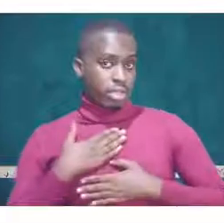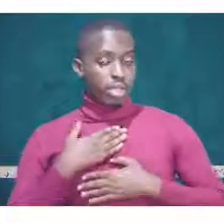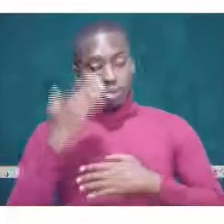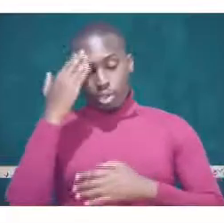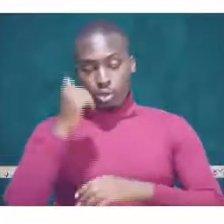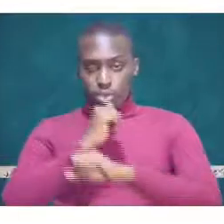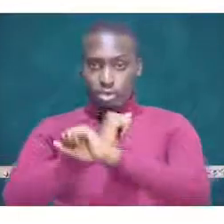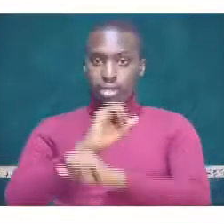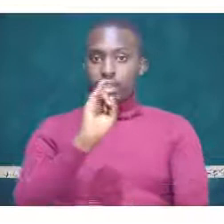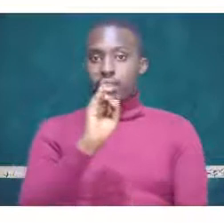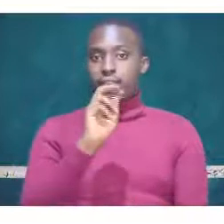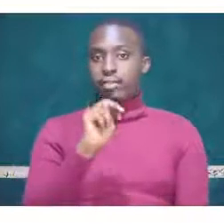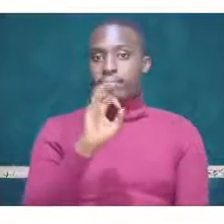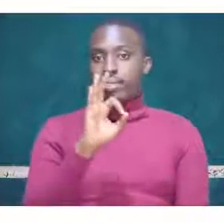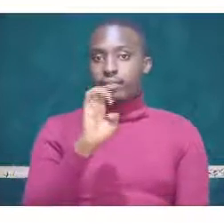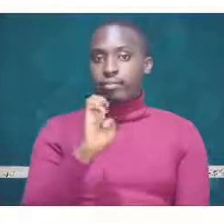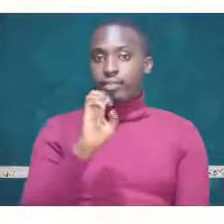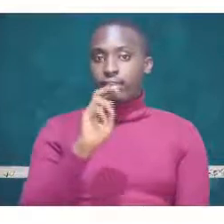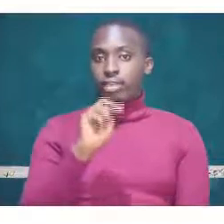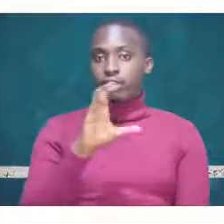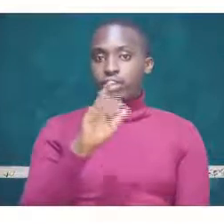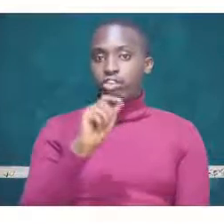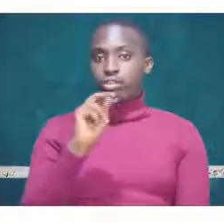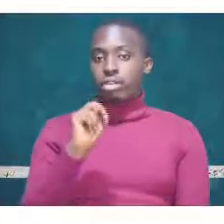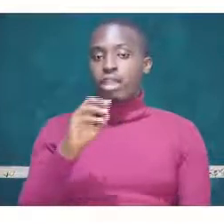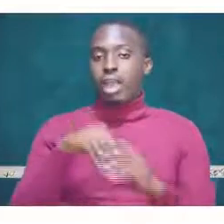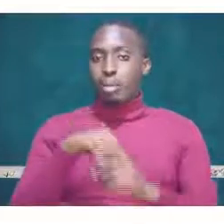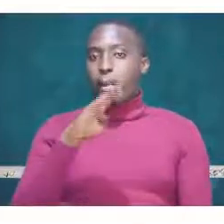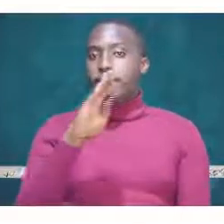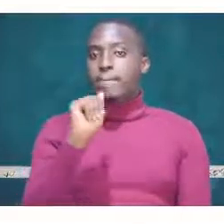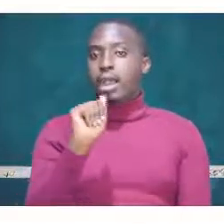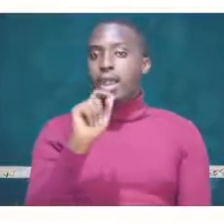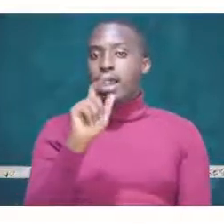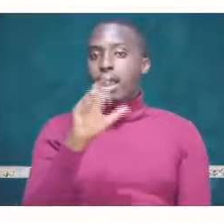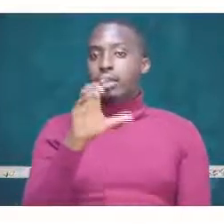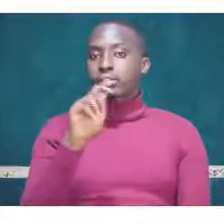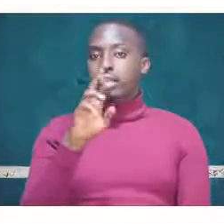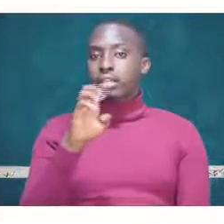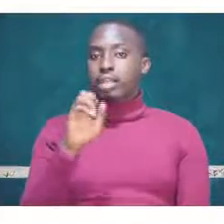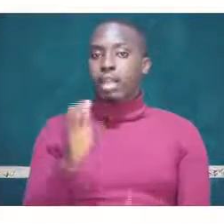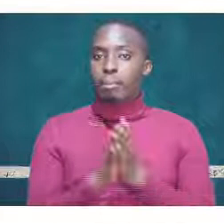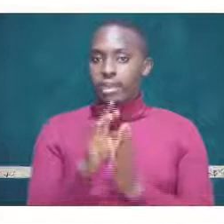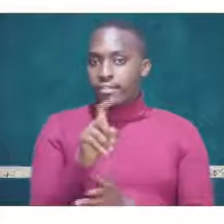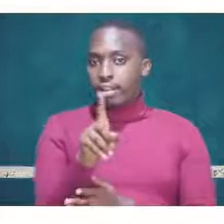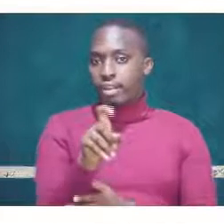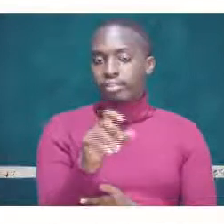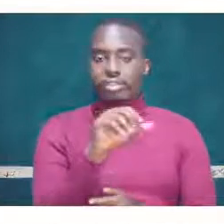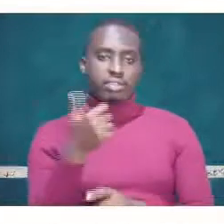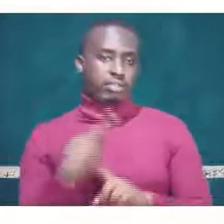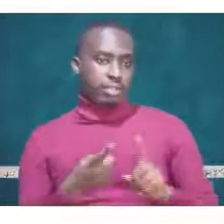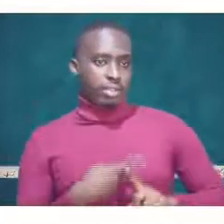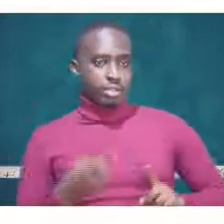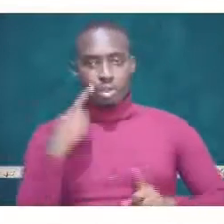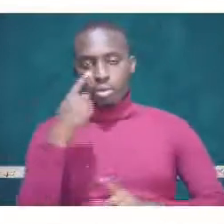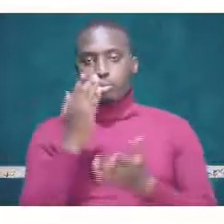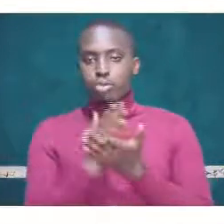infection, disease-causing agent, bacteria, viruses, and etc. We are going to see how the